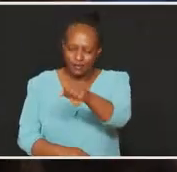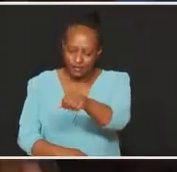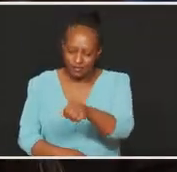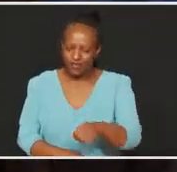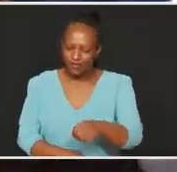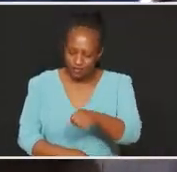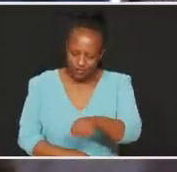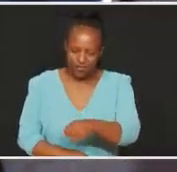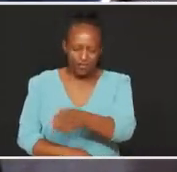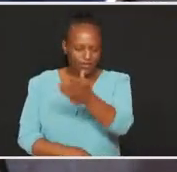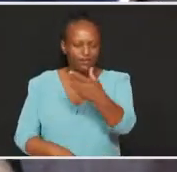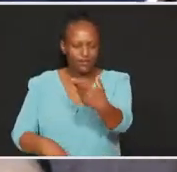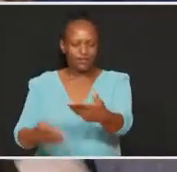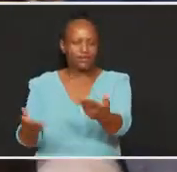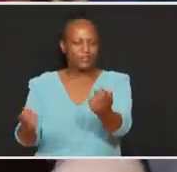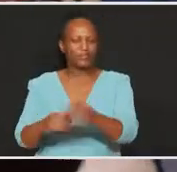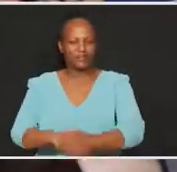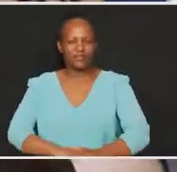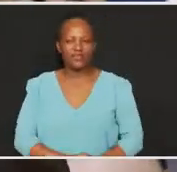thanks